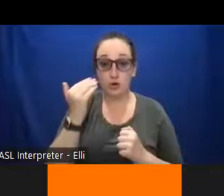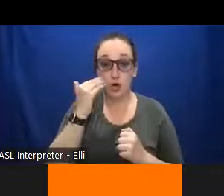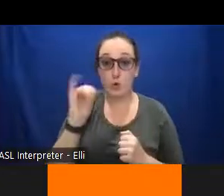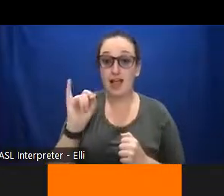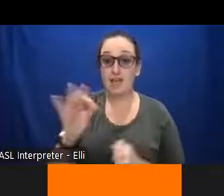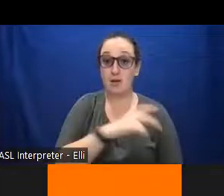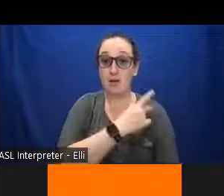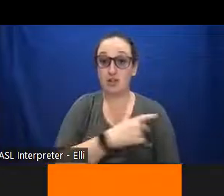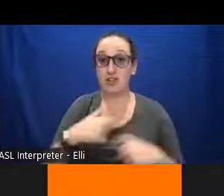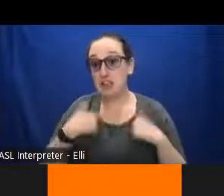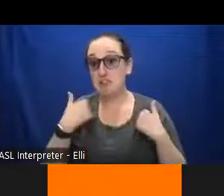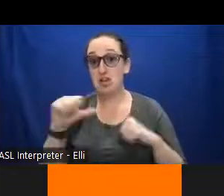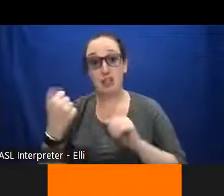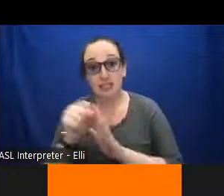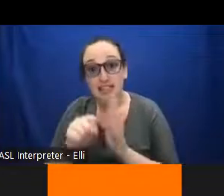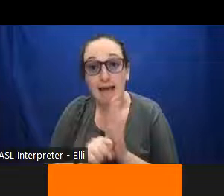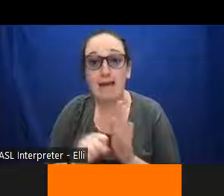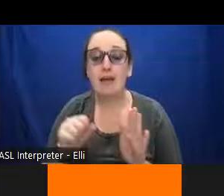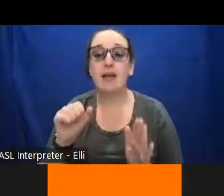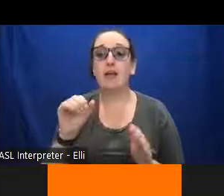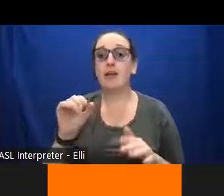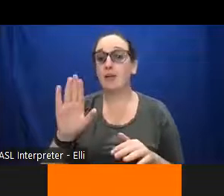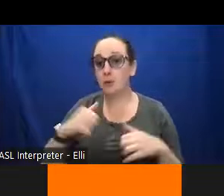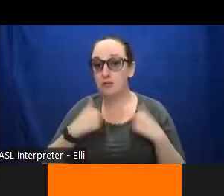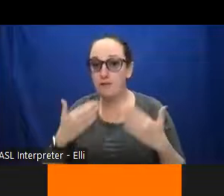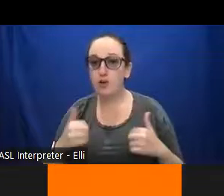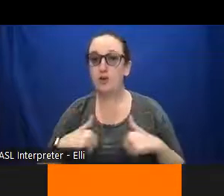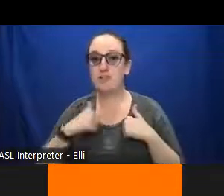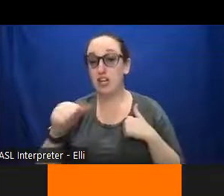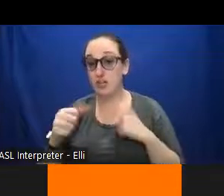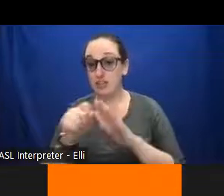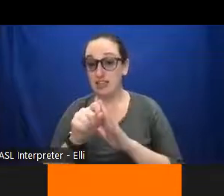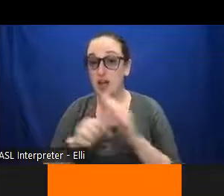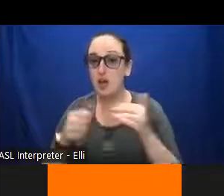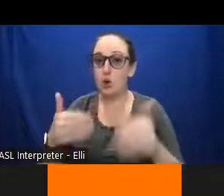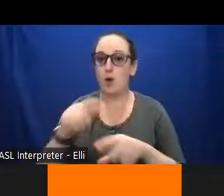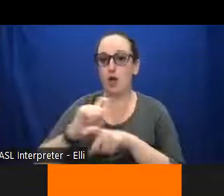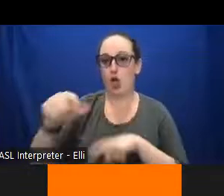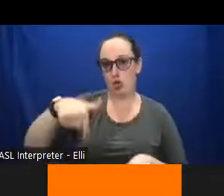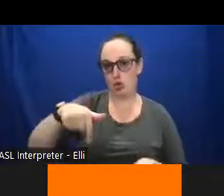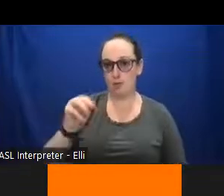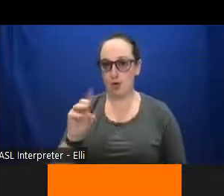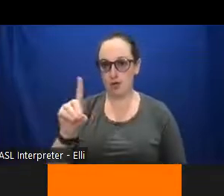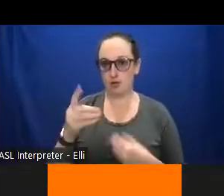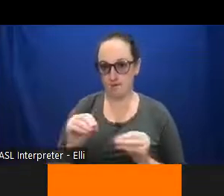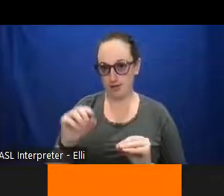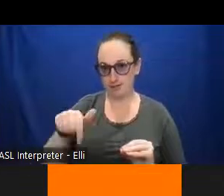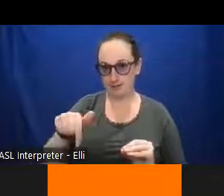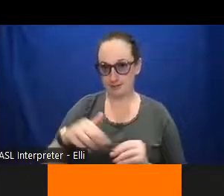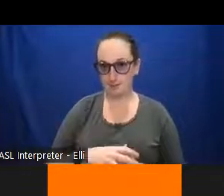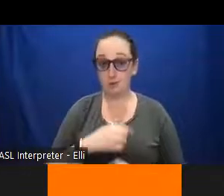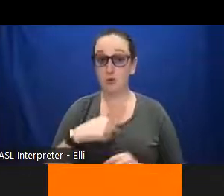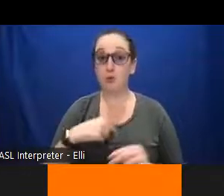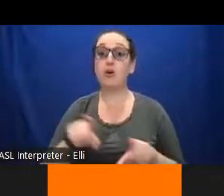patient is or a person that you're working with is, you can always give our unit a call. We offer